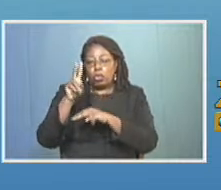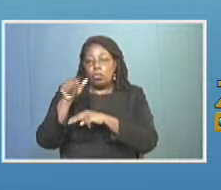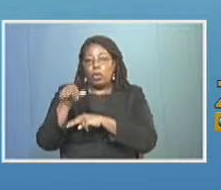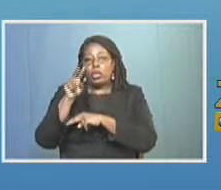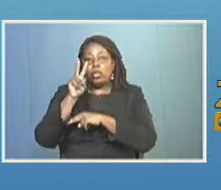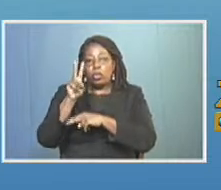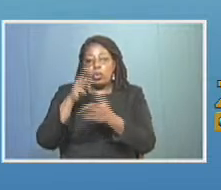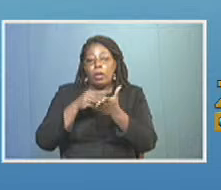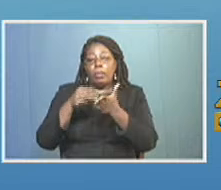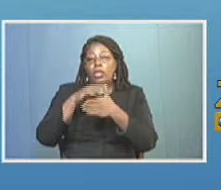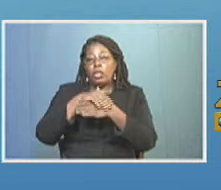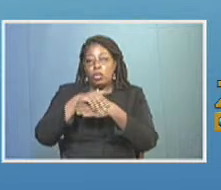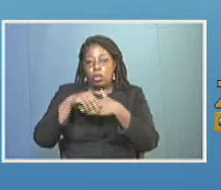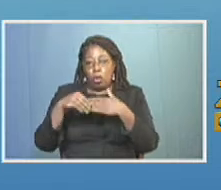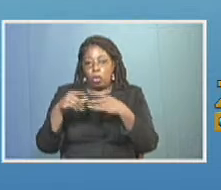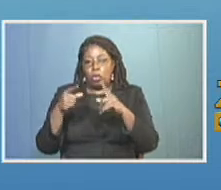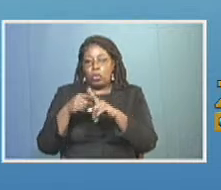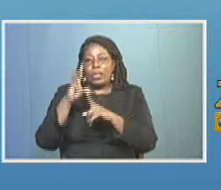$2.2 million to